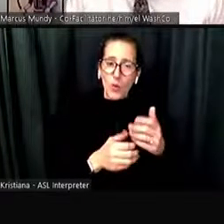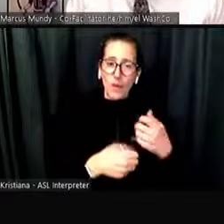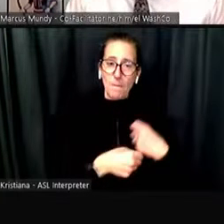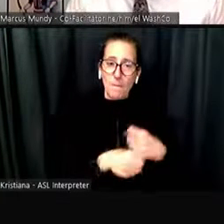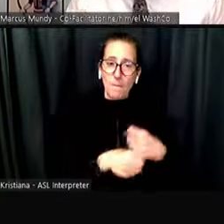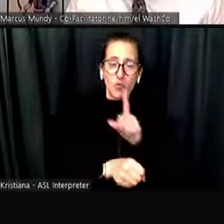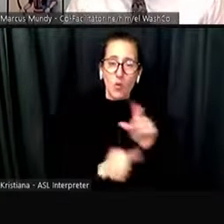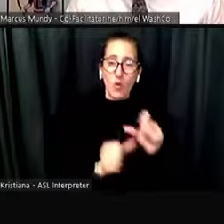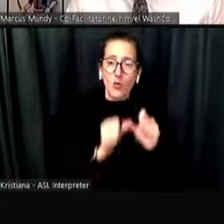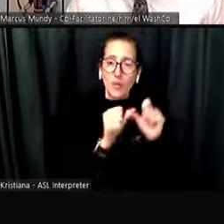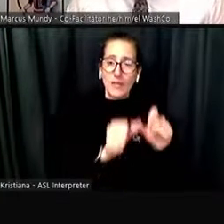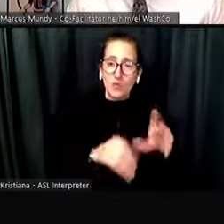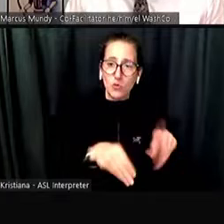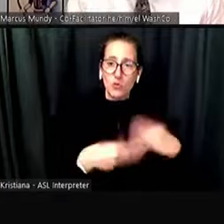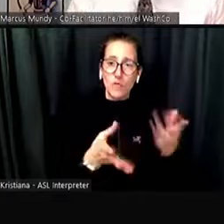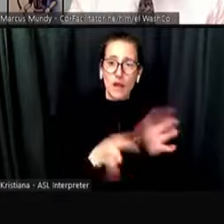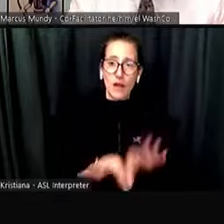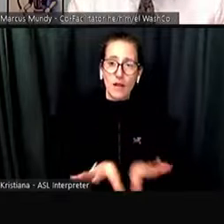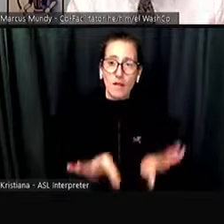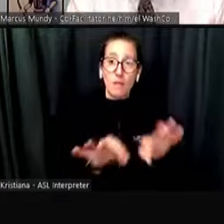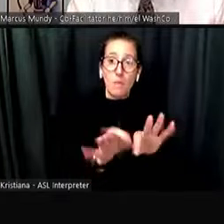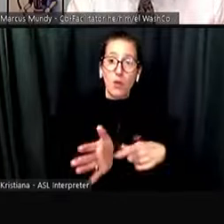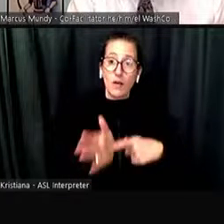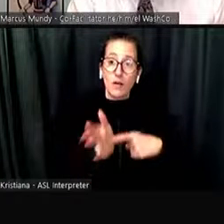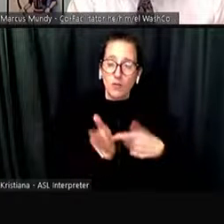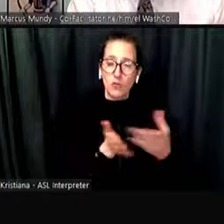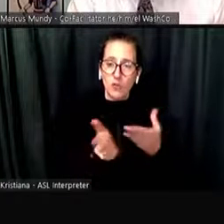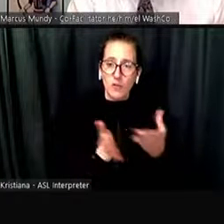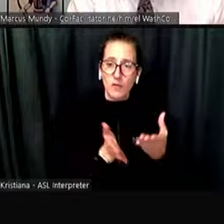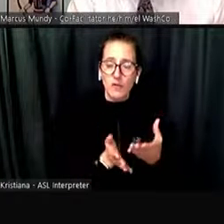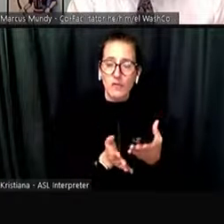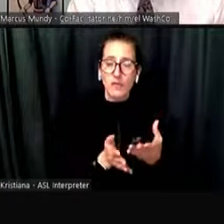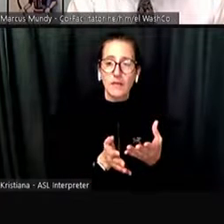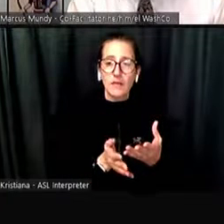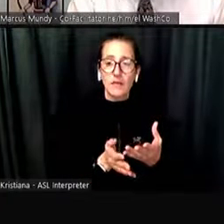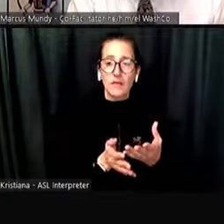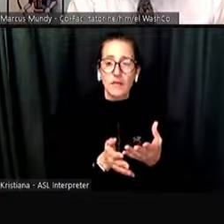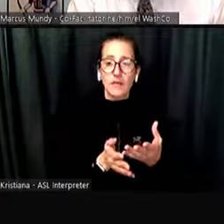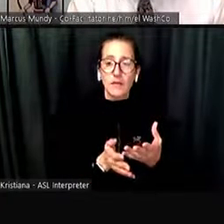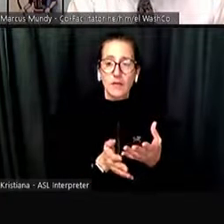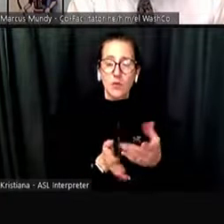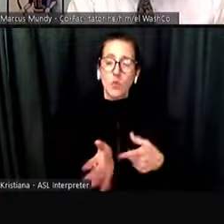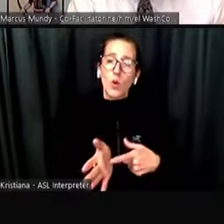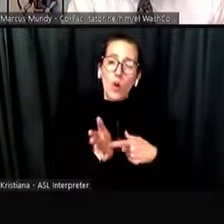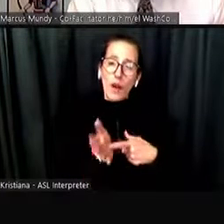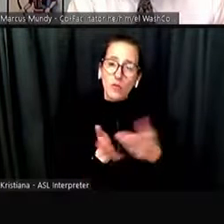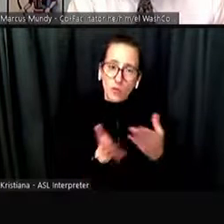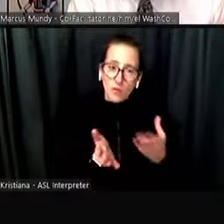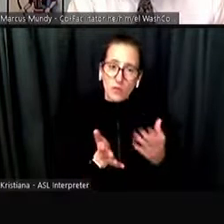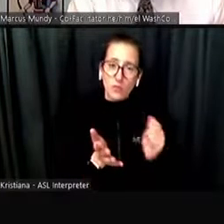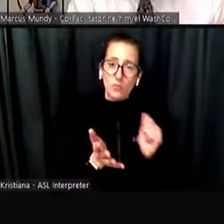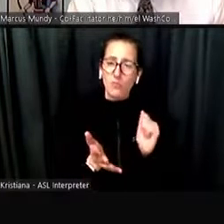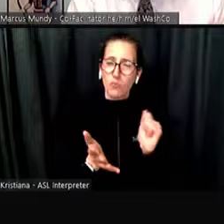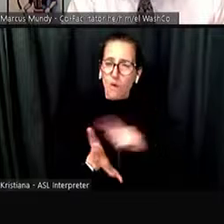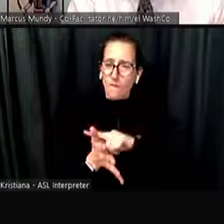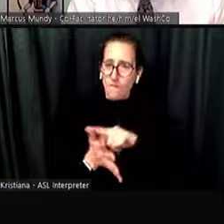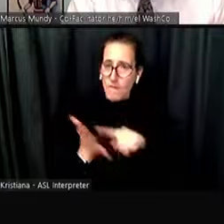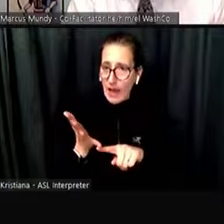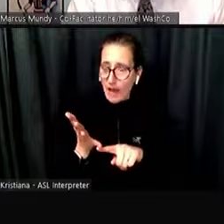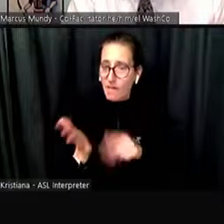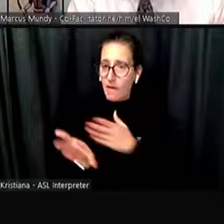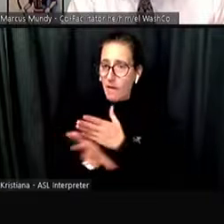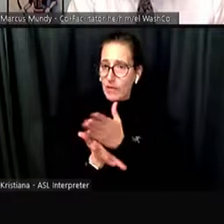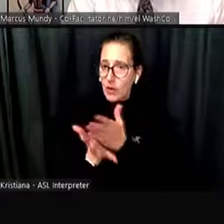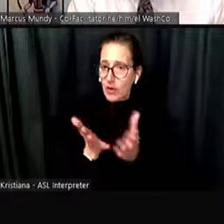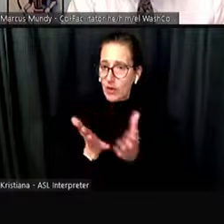like the county's critical services in all 5 of those operating areas that I have mentioned: general government,